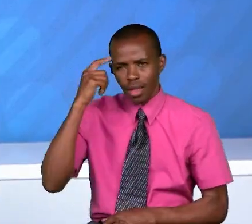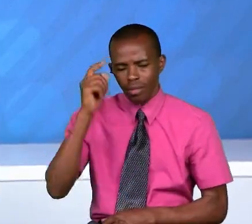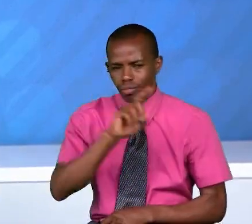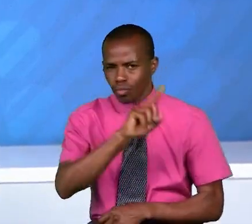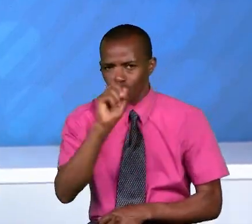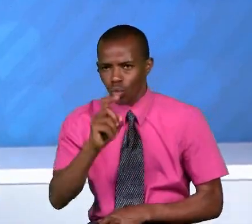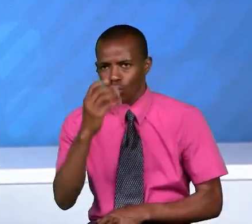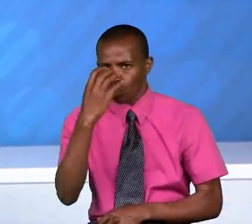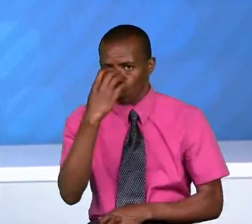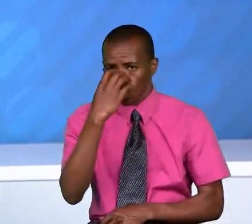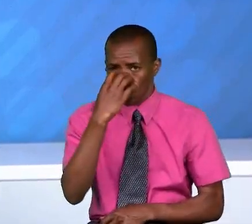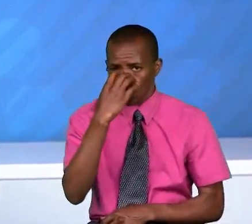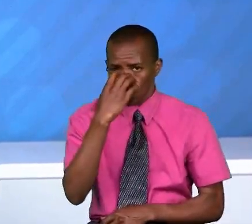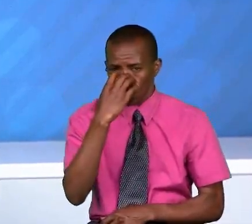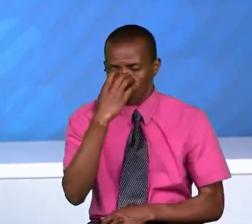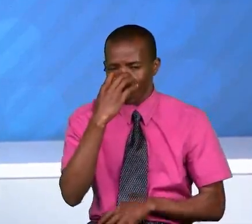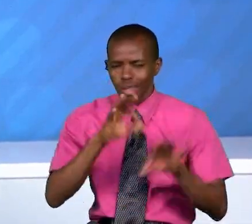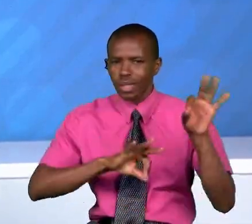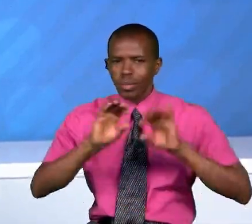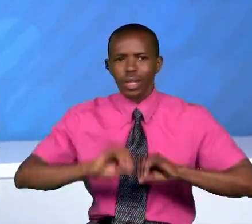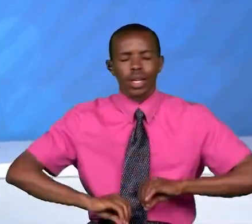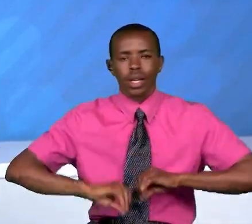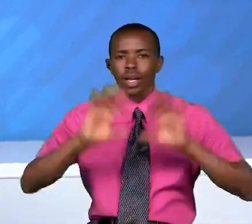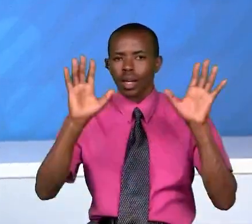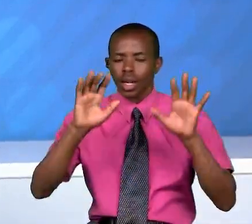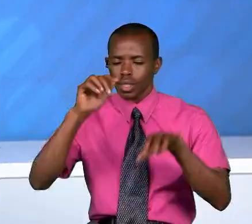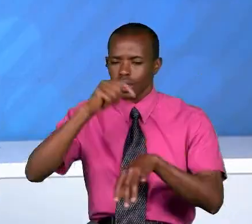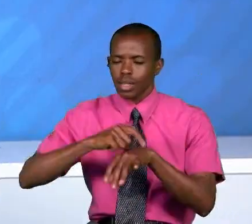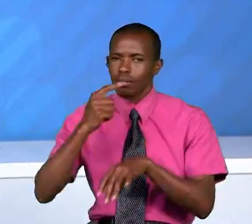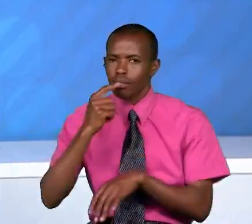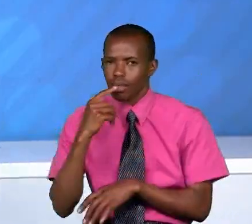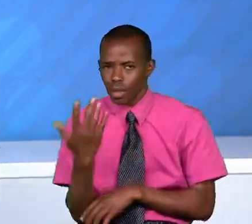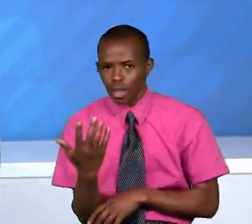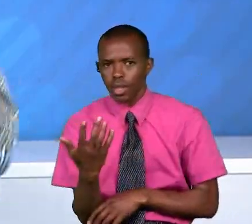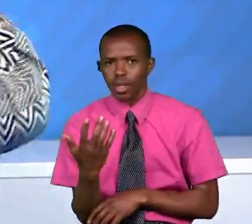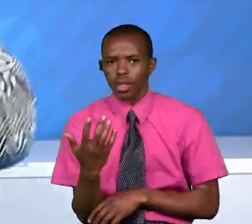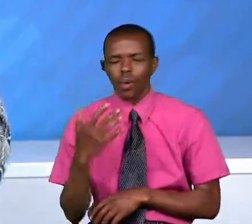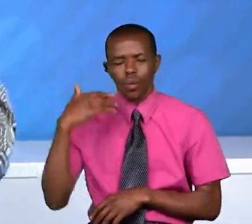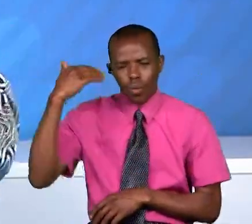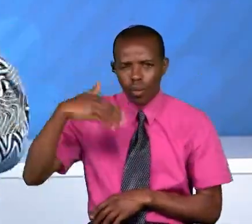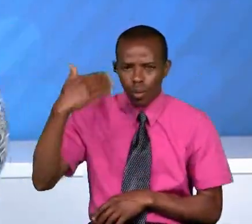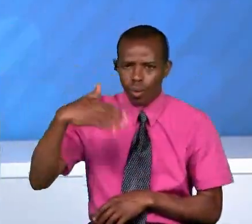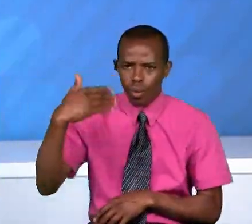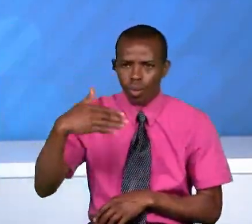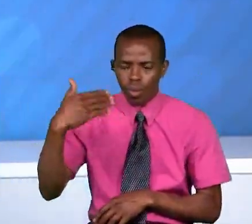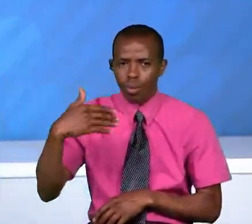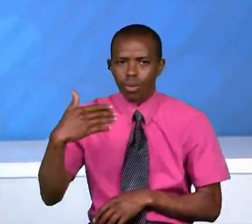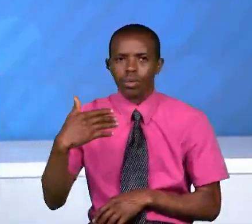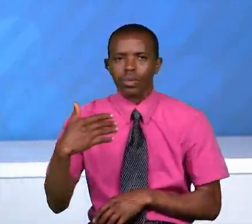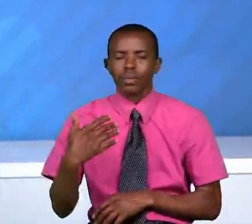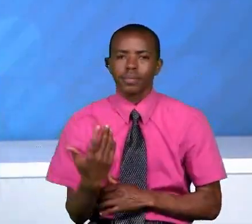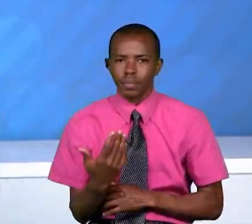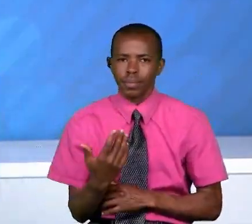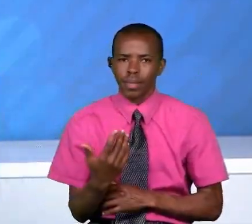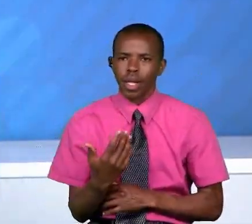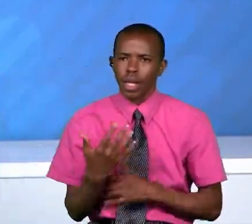the deputy president has been very categorical from day one. Mm. When he said, he's been always through and through very hesitant